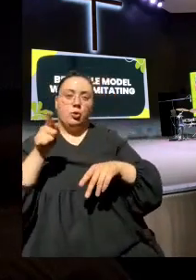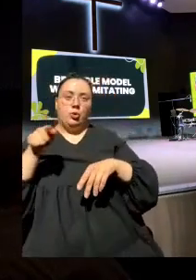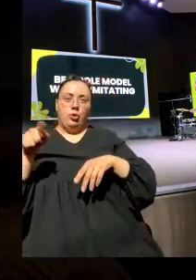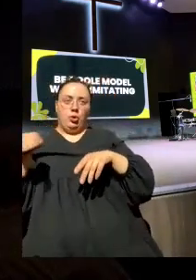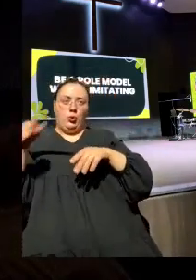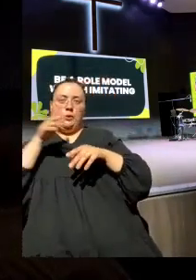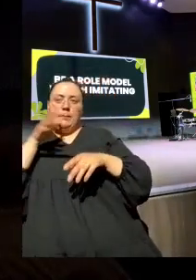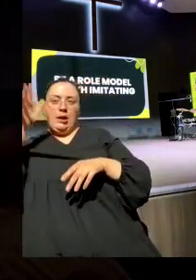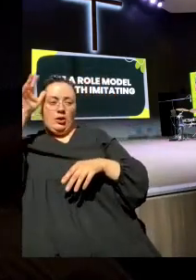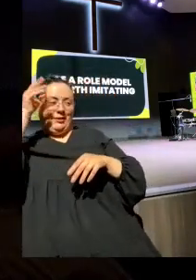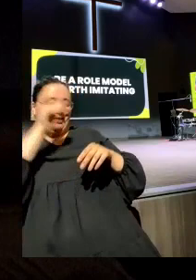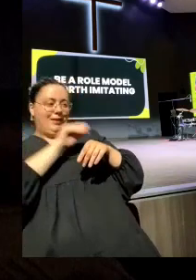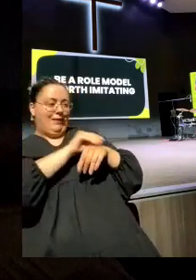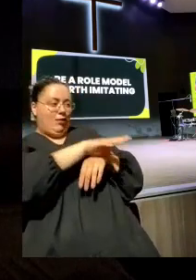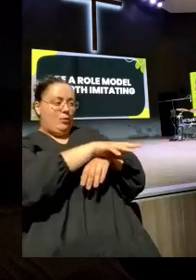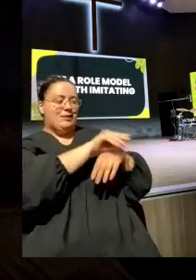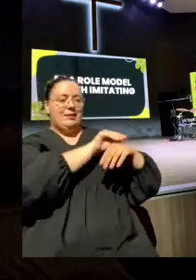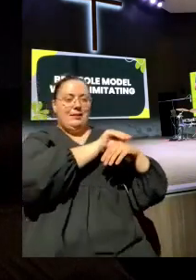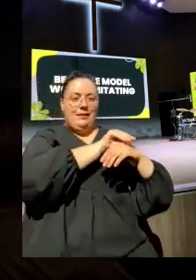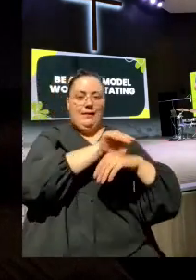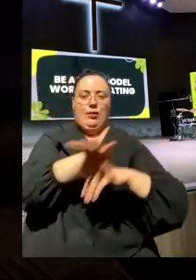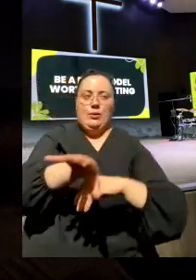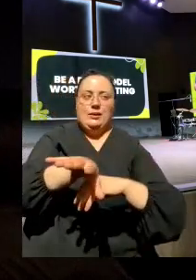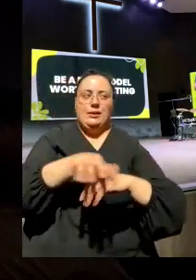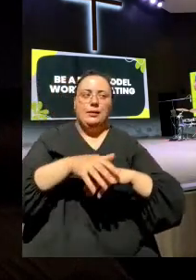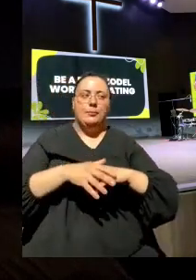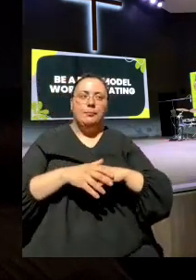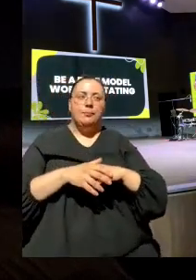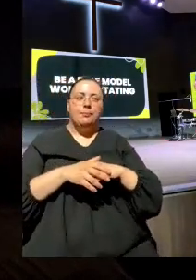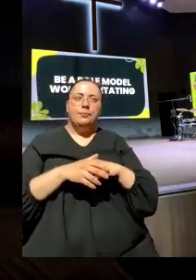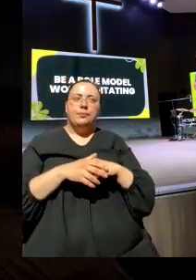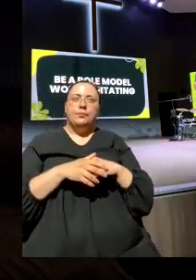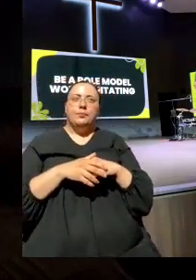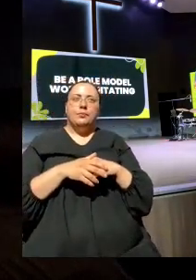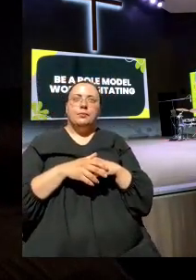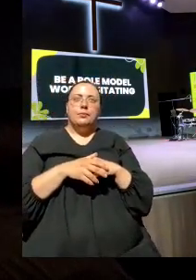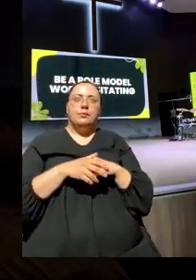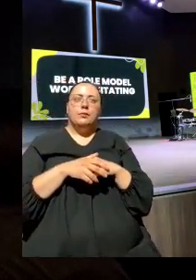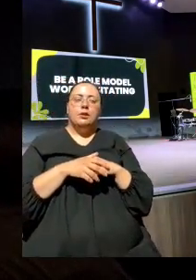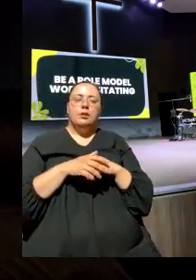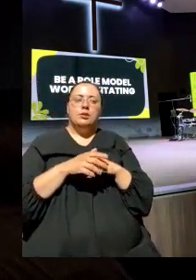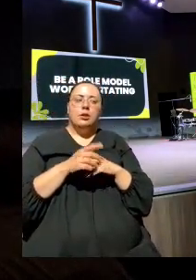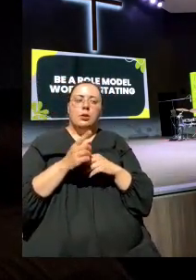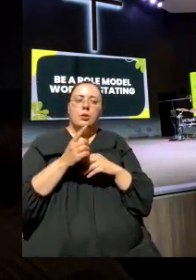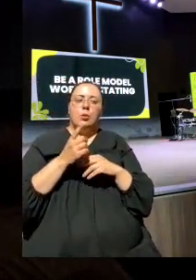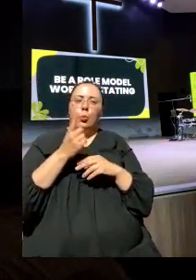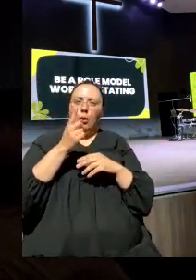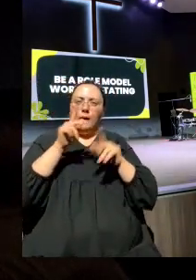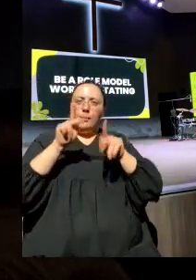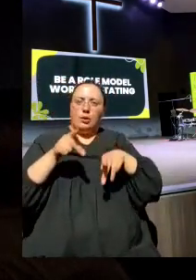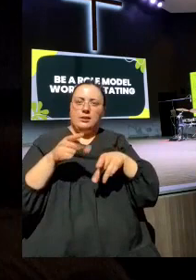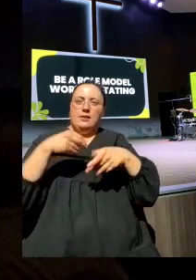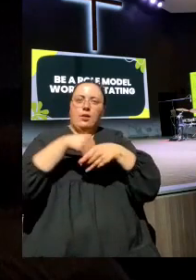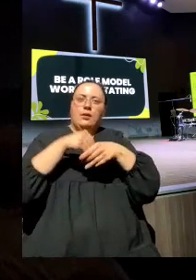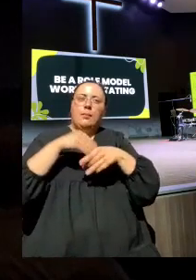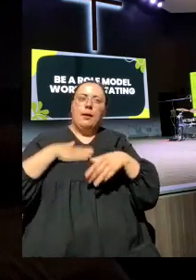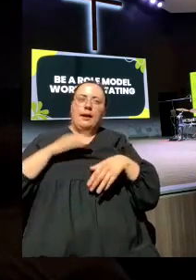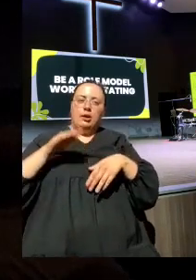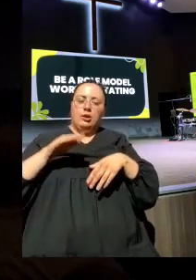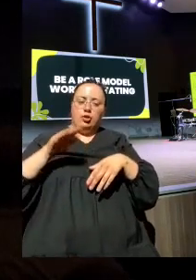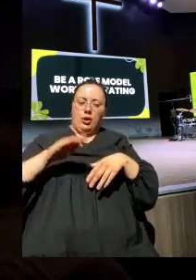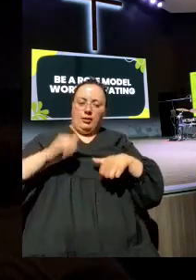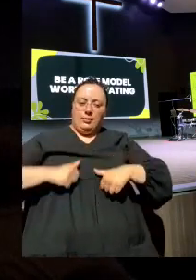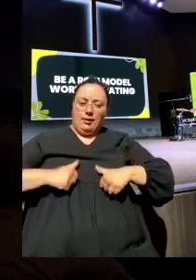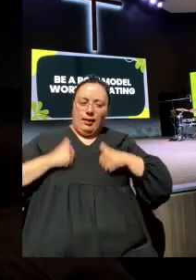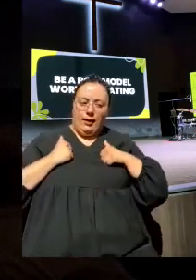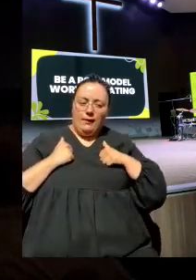your son? And my response was by showing him that my faith and my values are shared by others, not